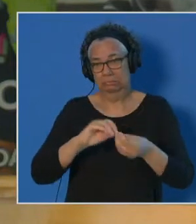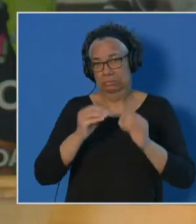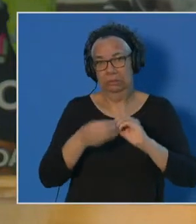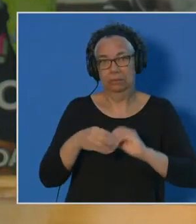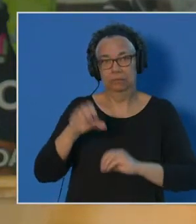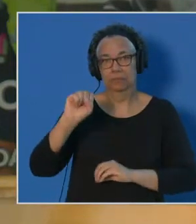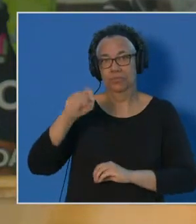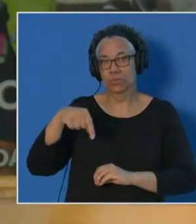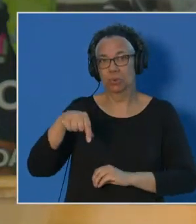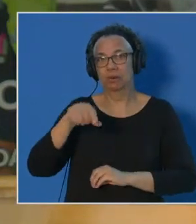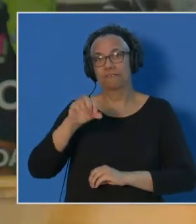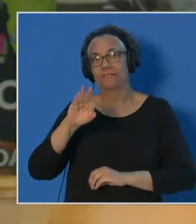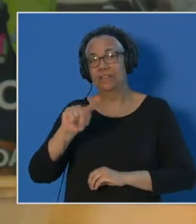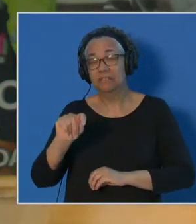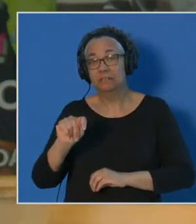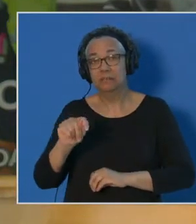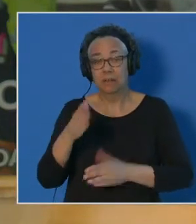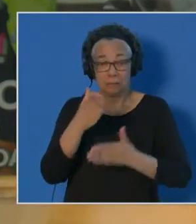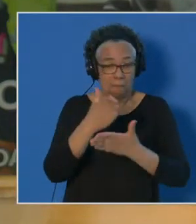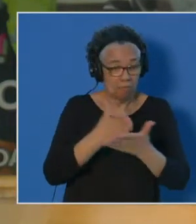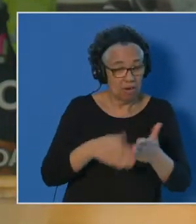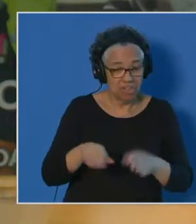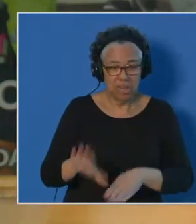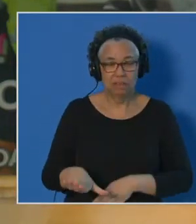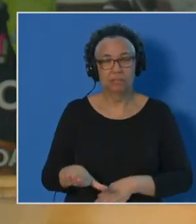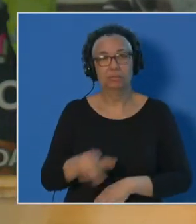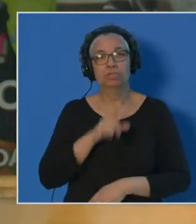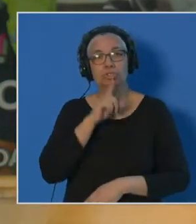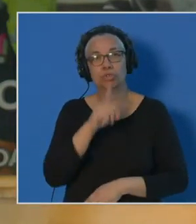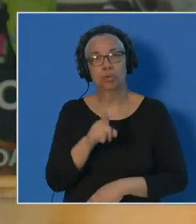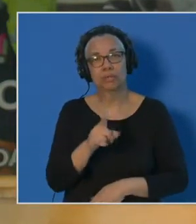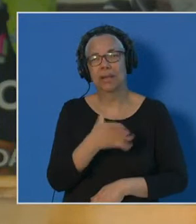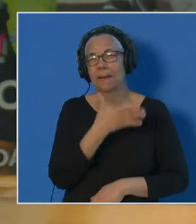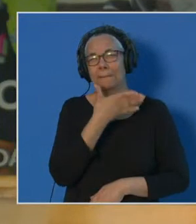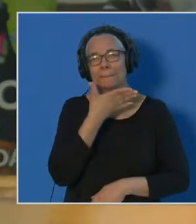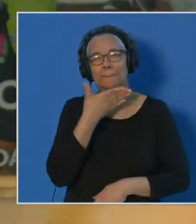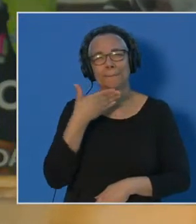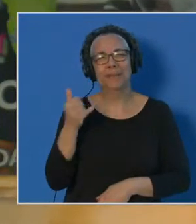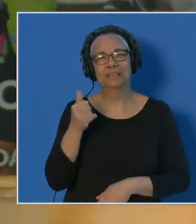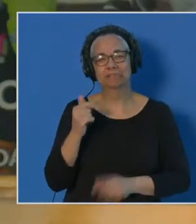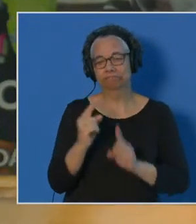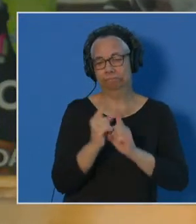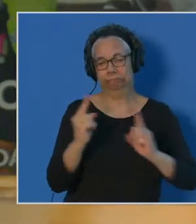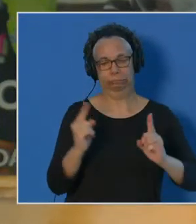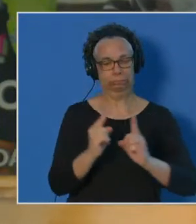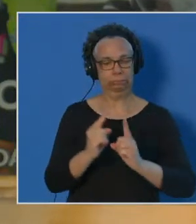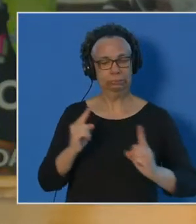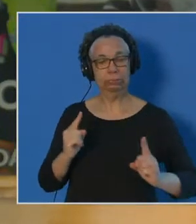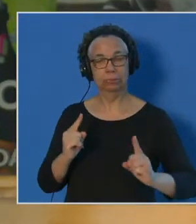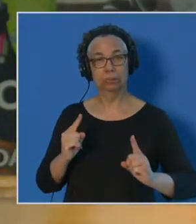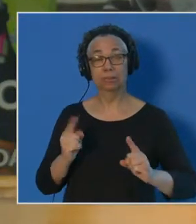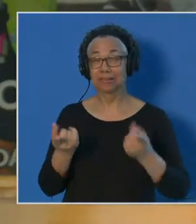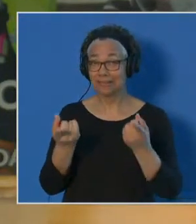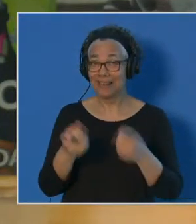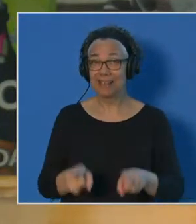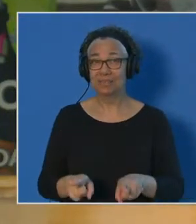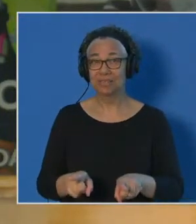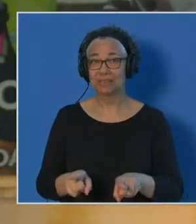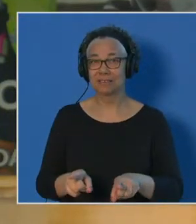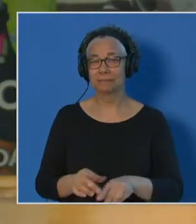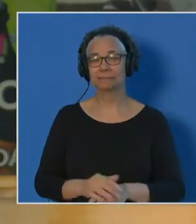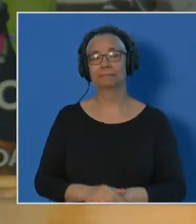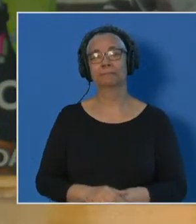be available per child, so that we can ensure that as best as possible physical distancing does take place, because we do recognize